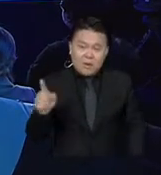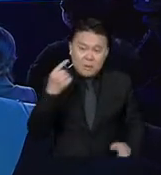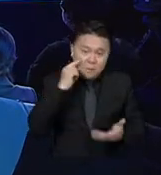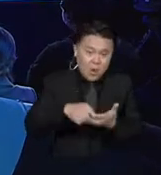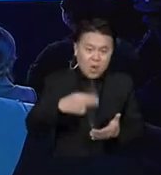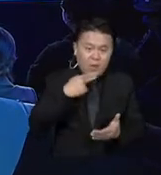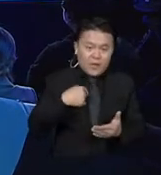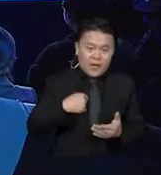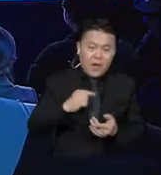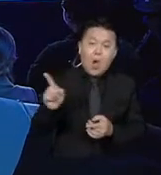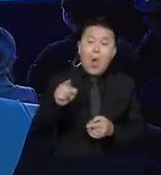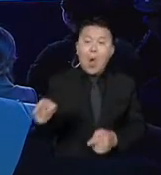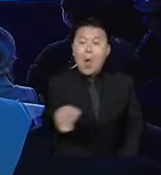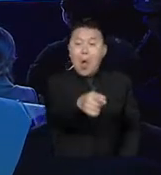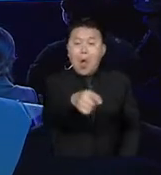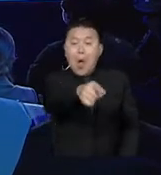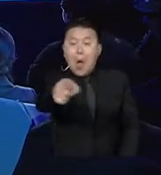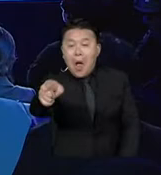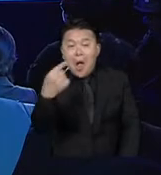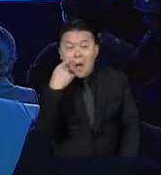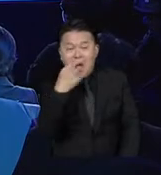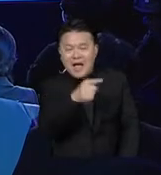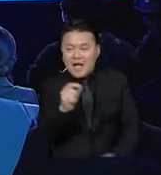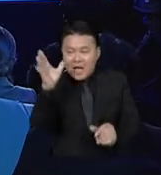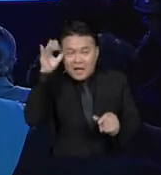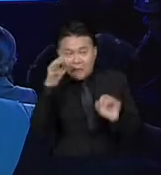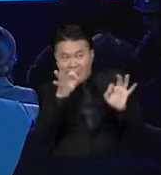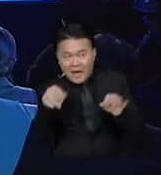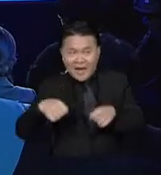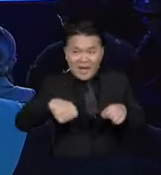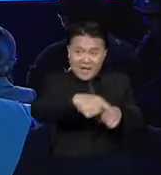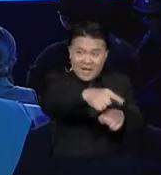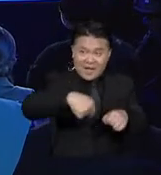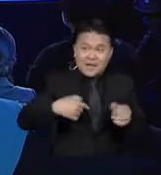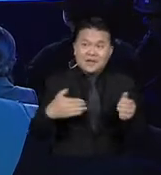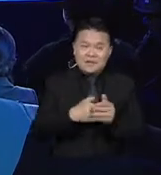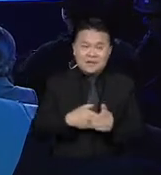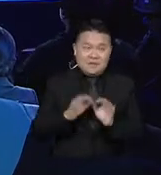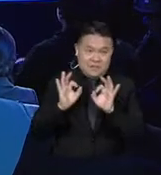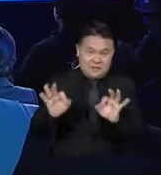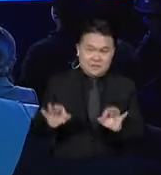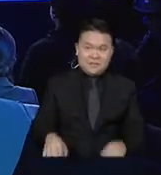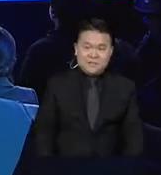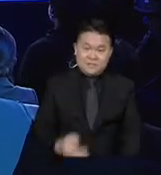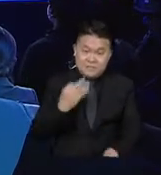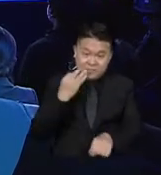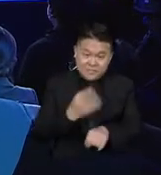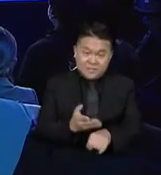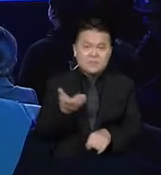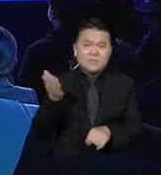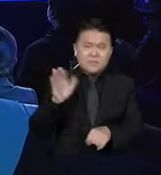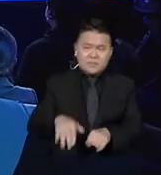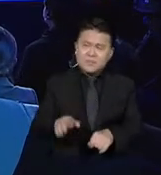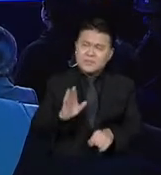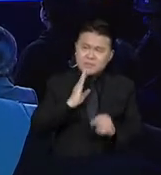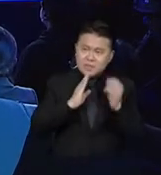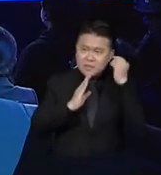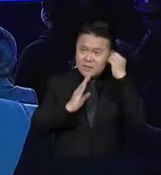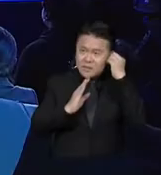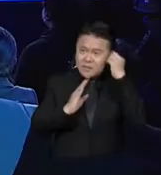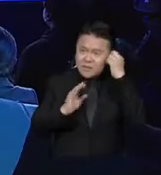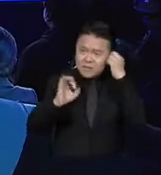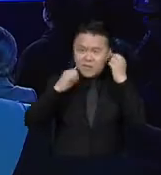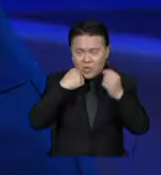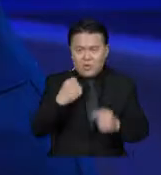hidden. It ends up this seemingly simple thing is a really big deal. After 2 decades